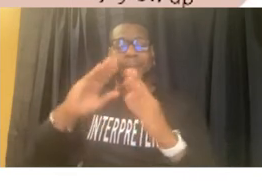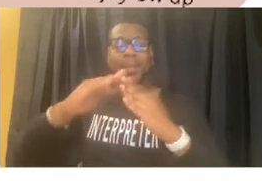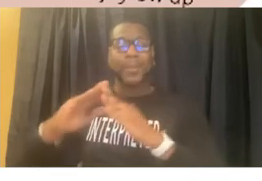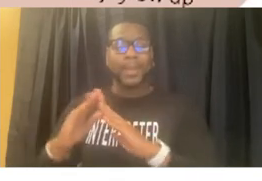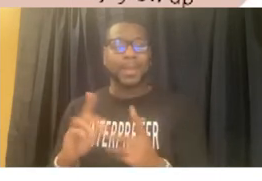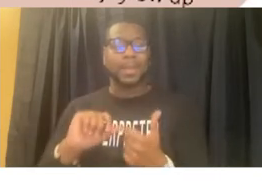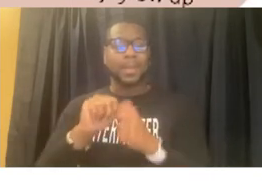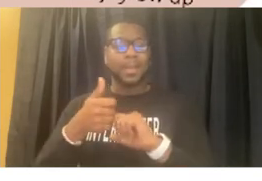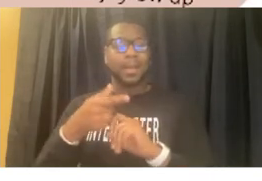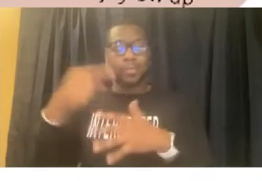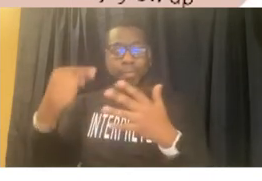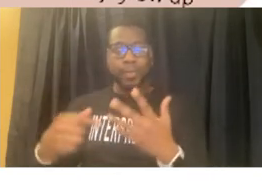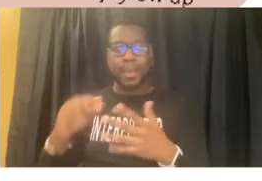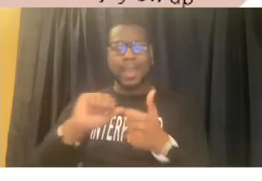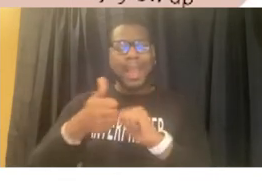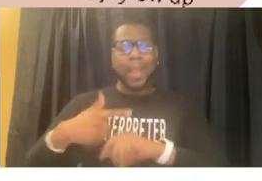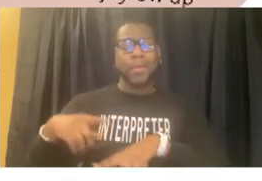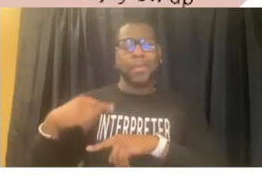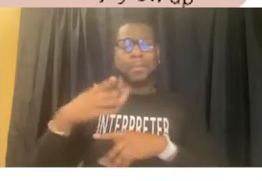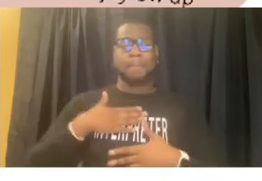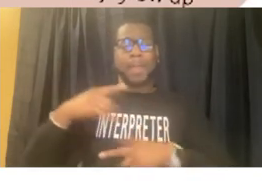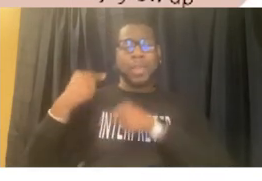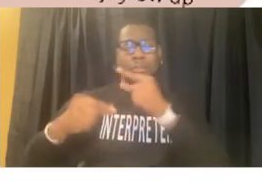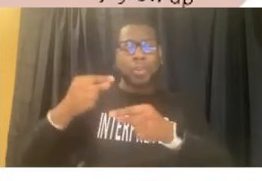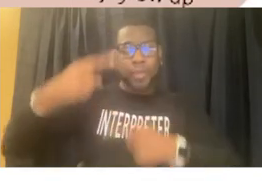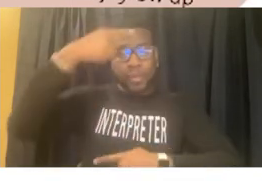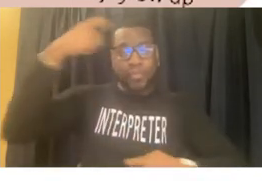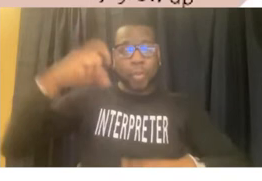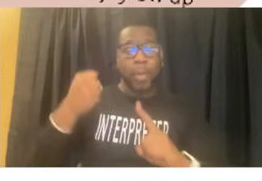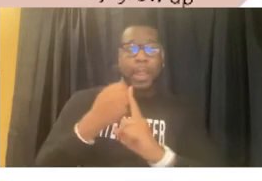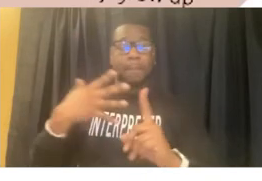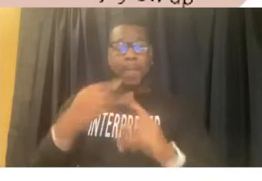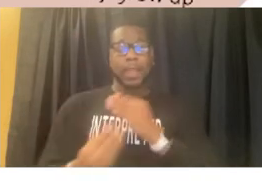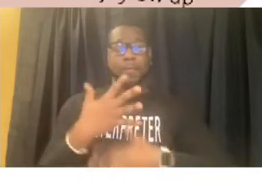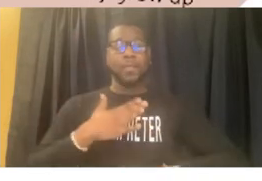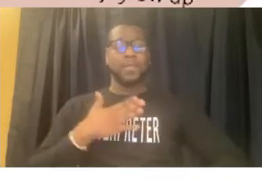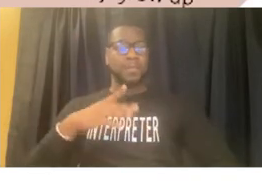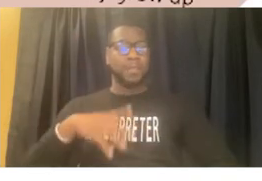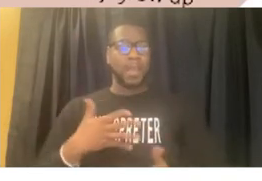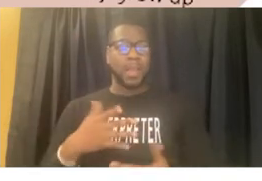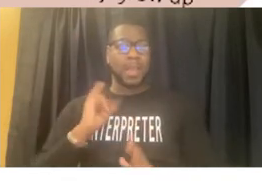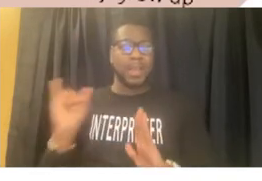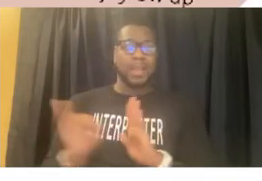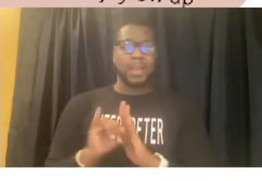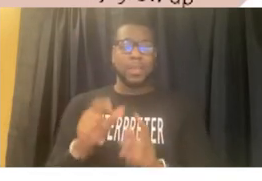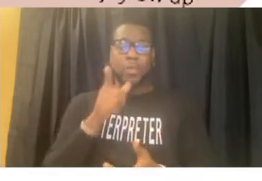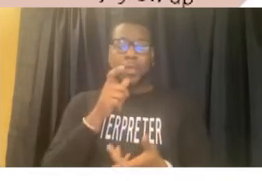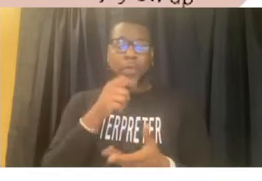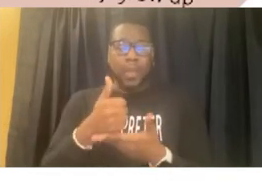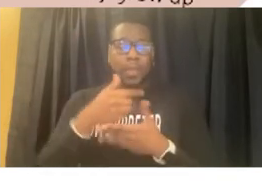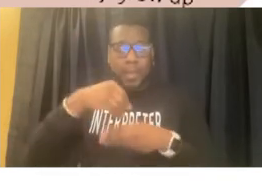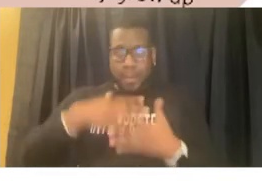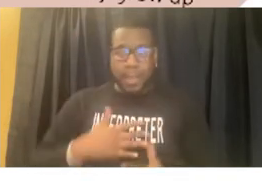How does intergenerational trauma impact my identity? Who is affirming in my life and who isn't? How does